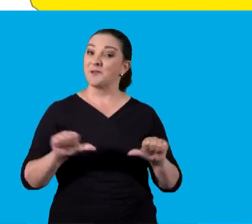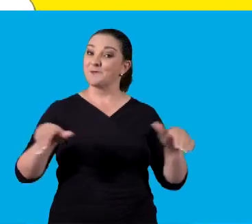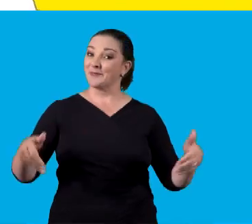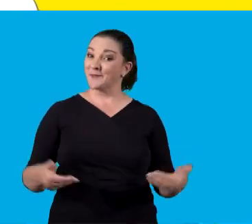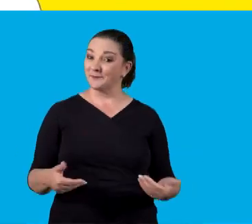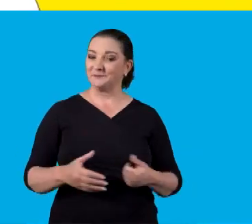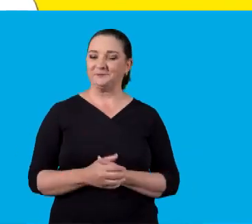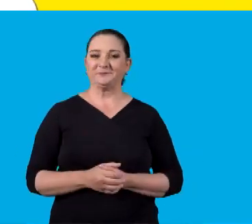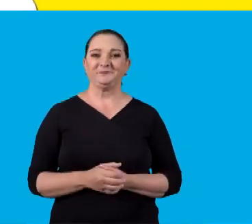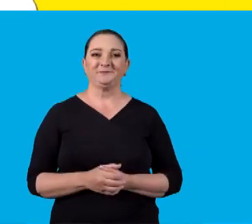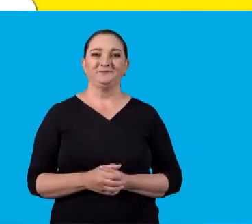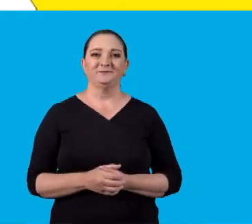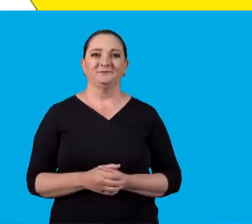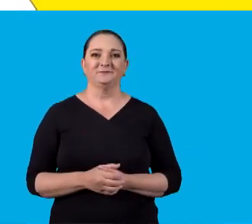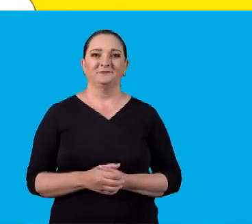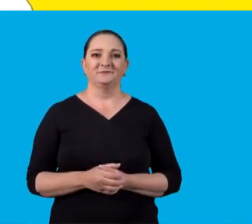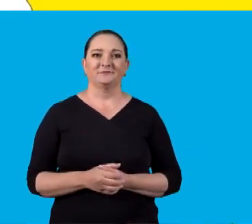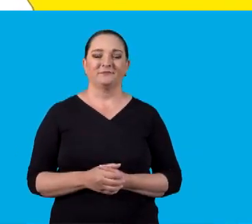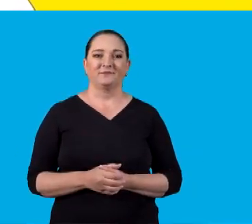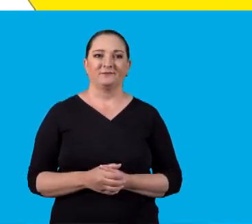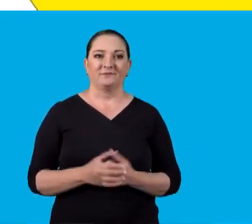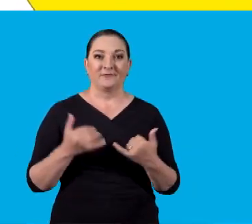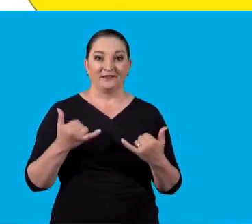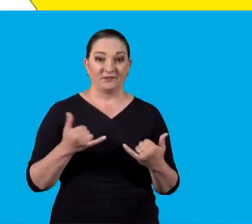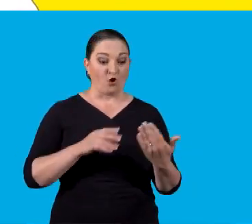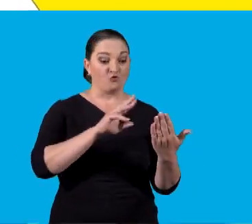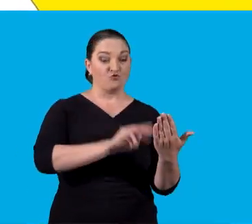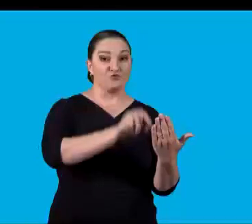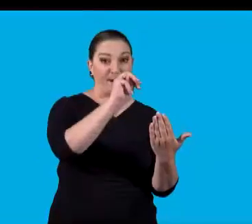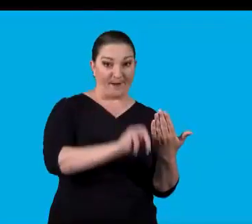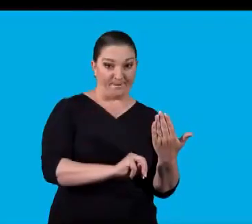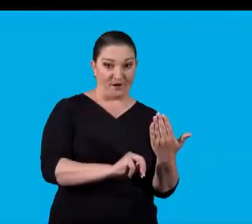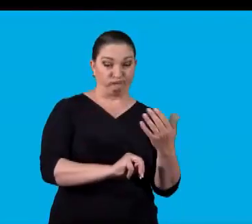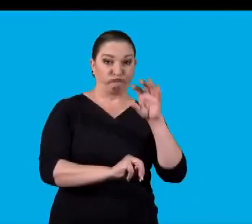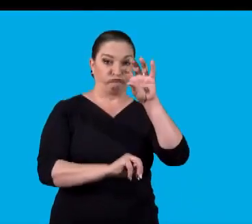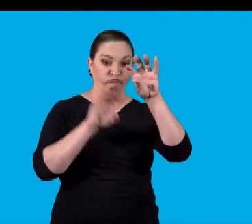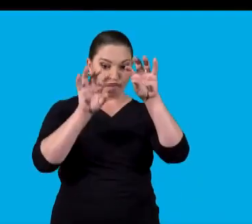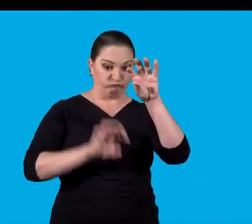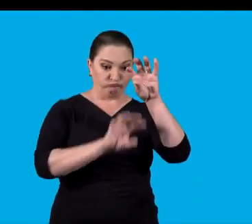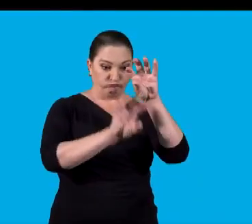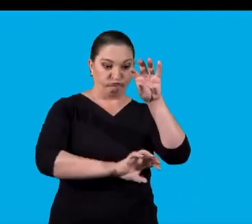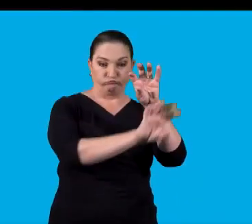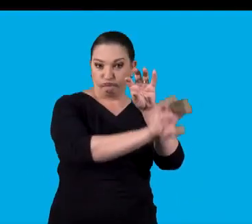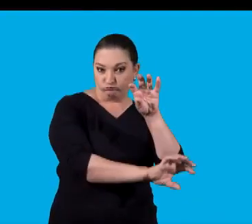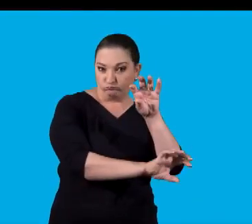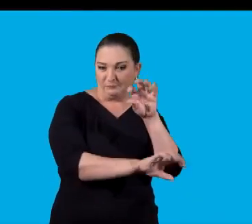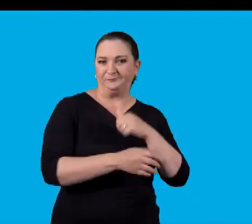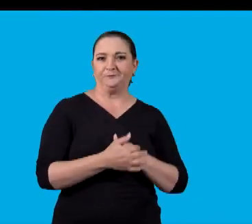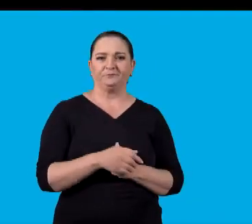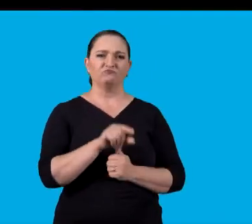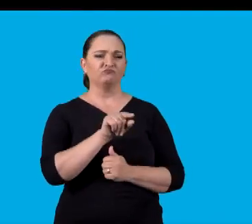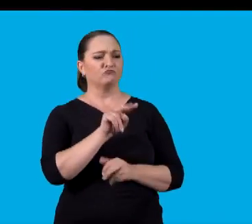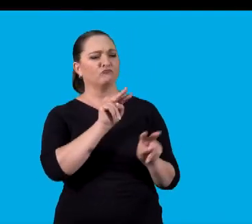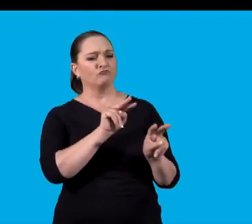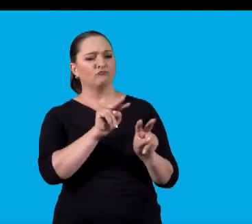Welcome back from the ad break. Here is a recap of the curriculum scope. I want to encourage you to understand